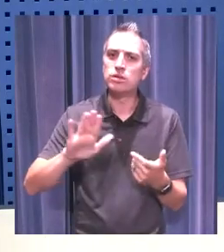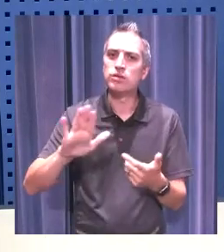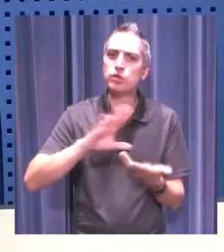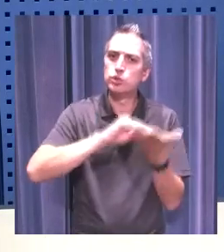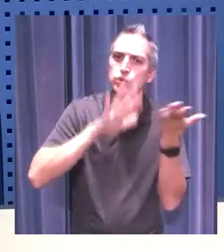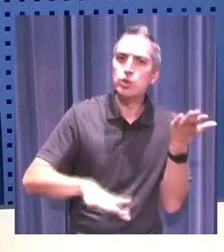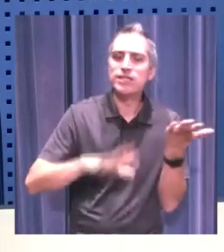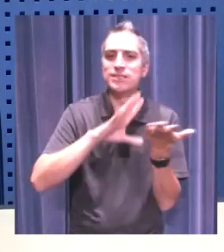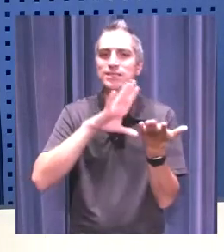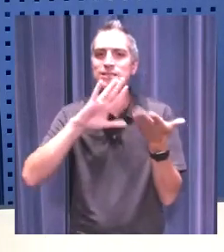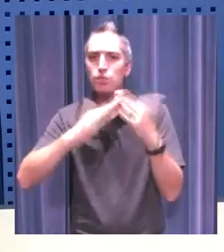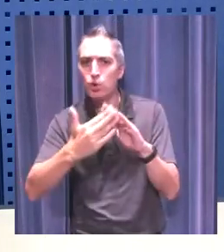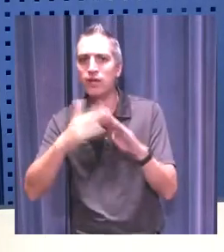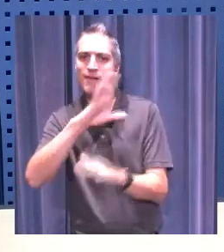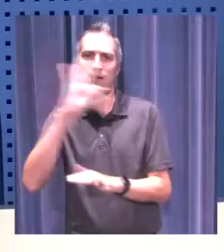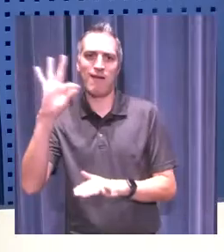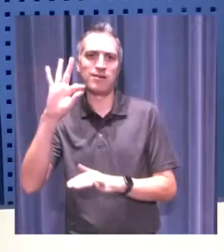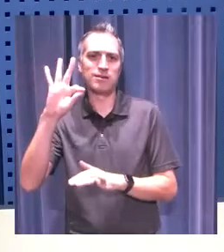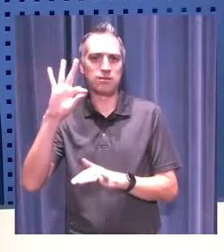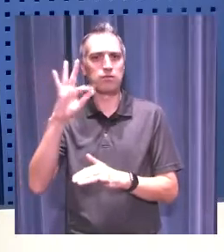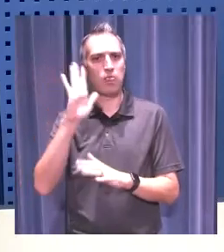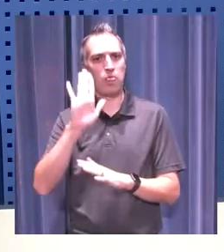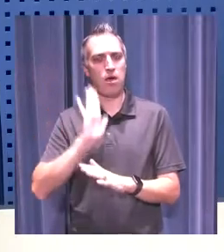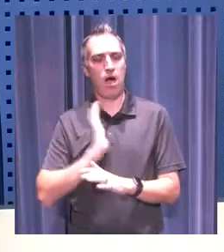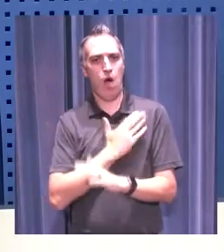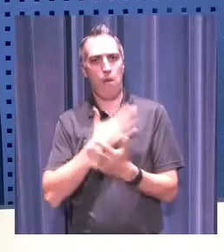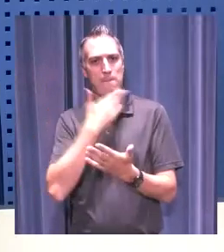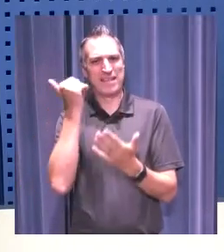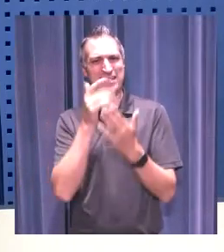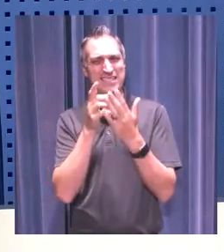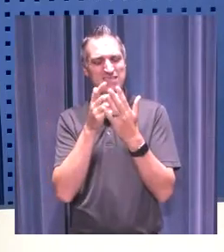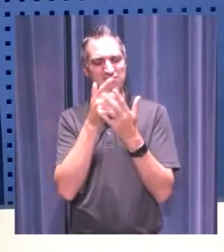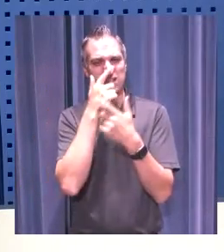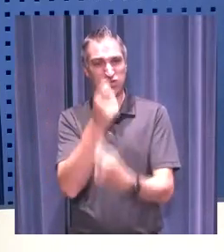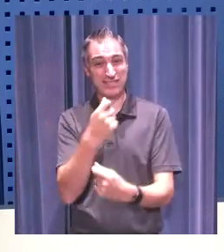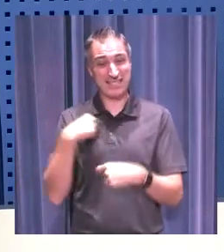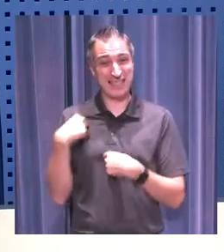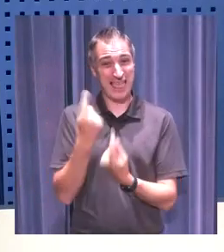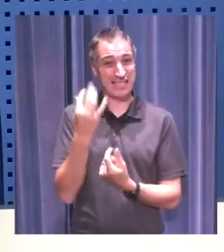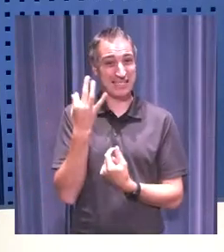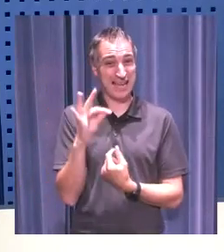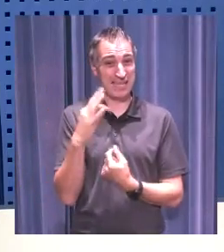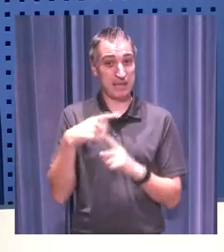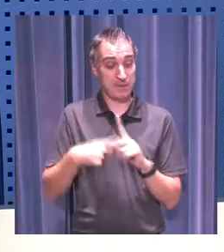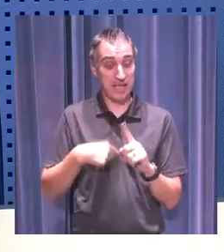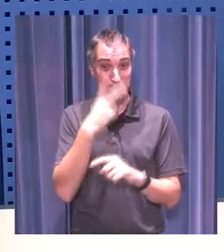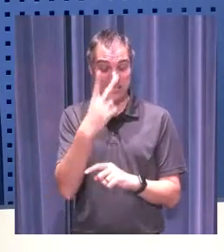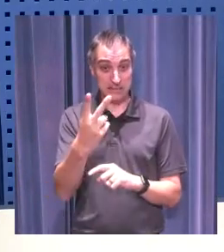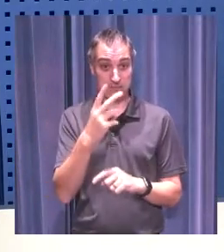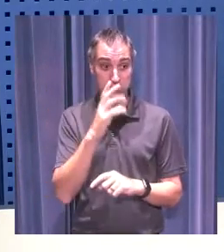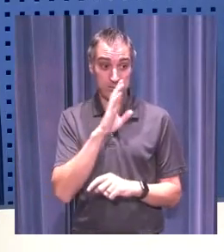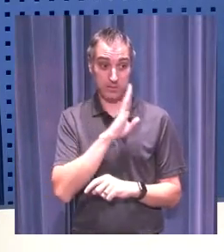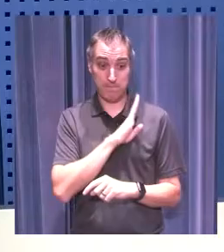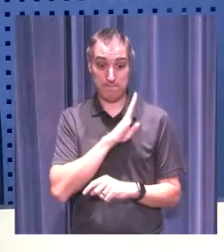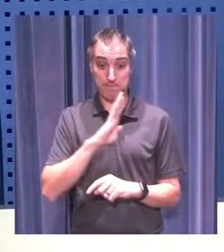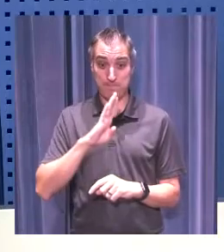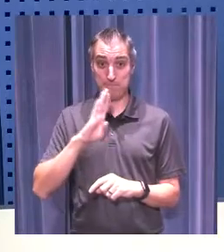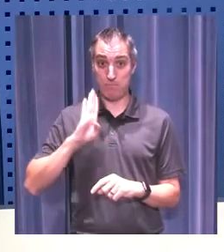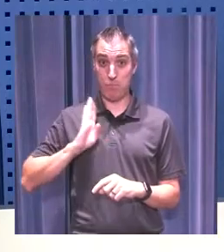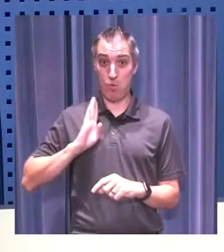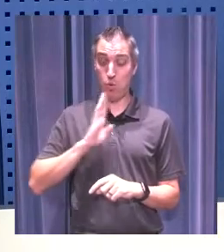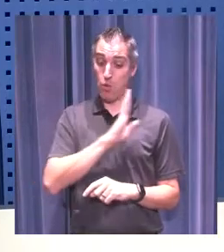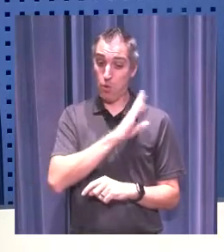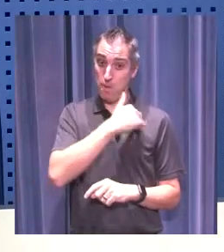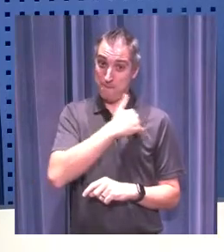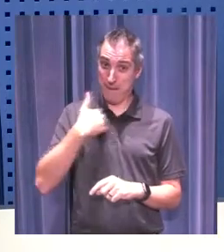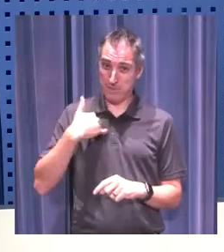That is, until now. These last 19 months, I have seen members of this board show complete disdain